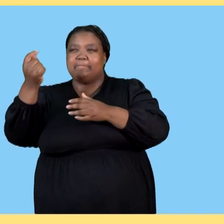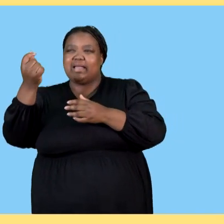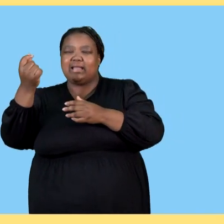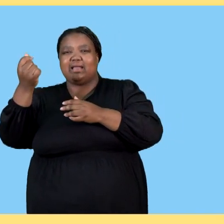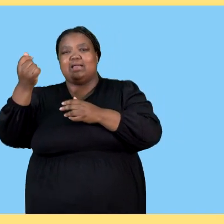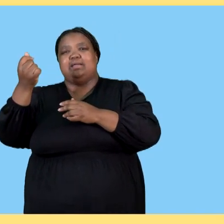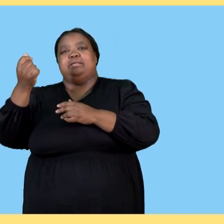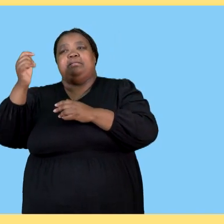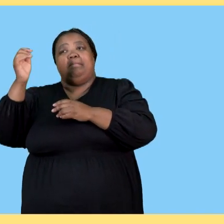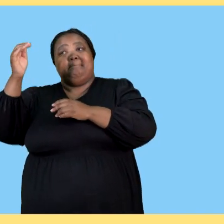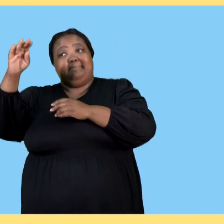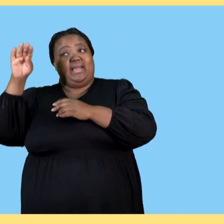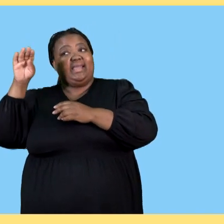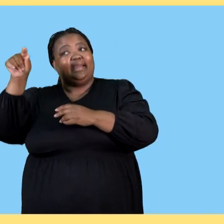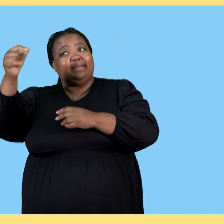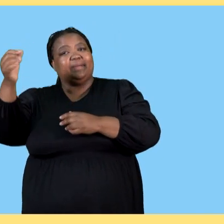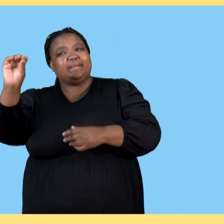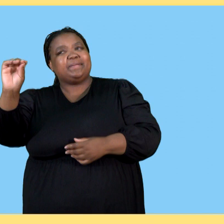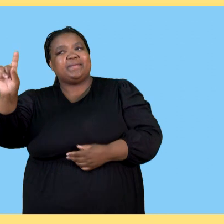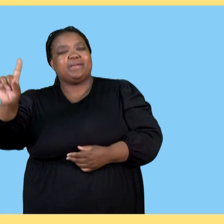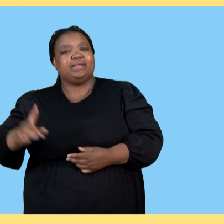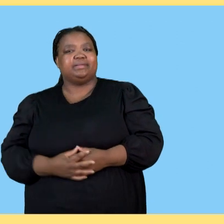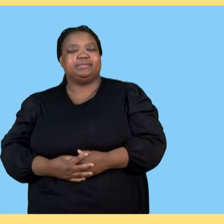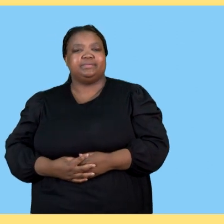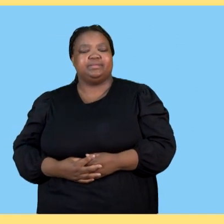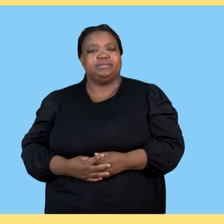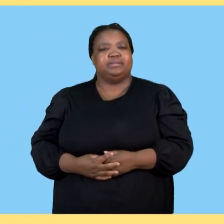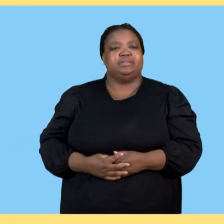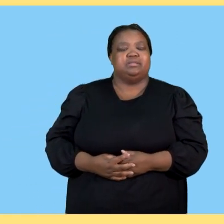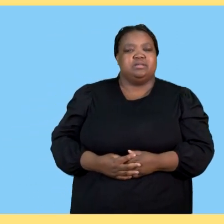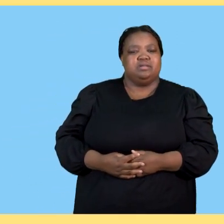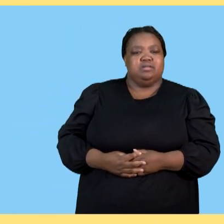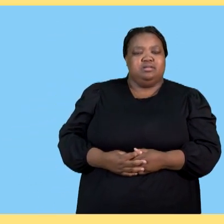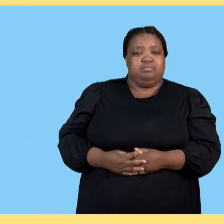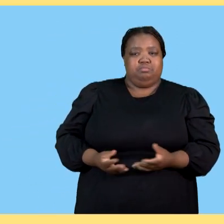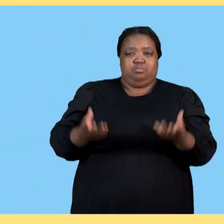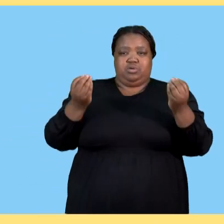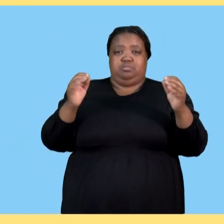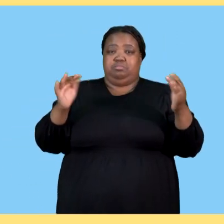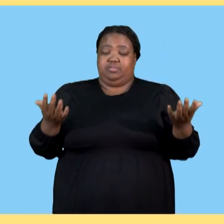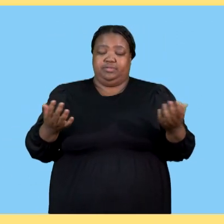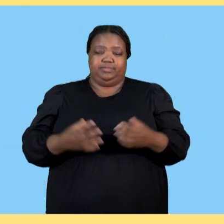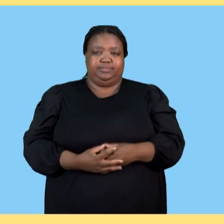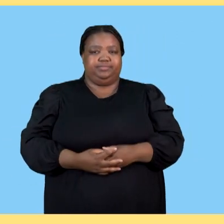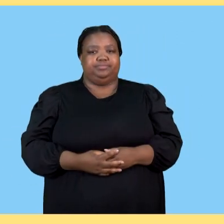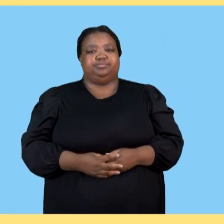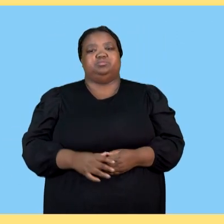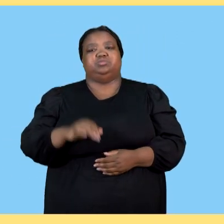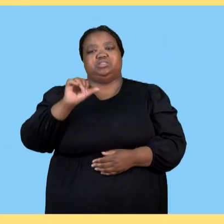Determine the bank balance at the end of April. To get that, I'll simply